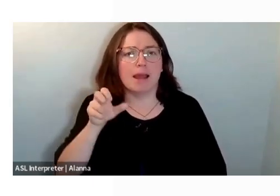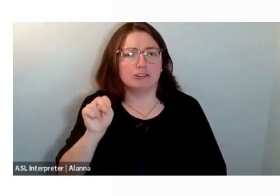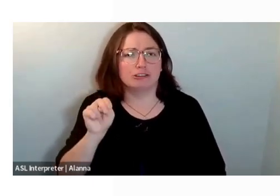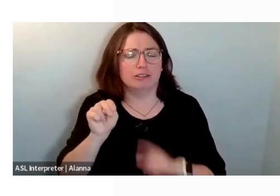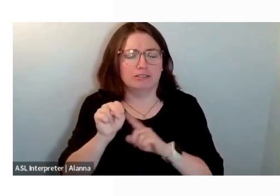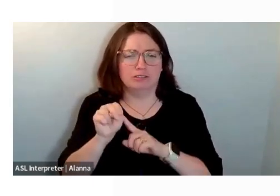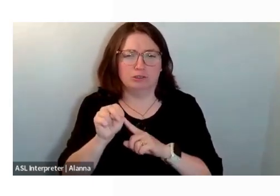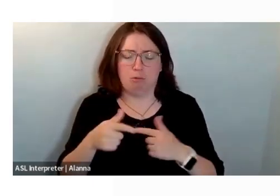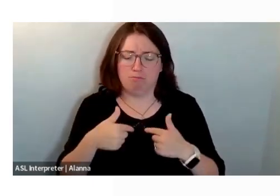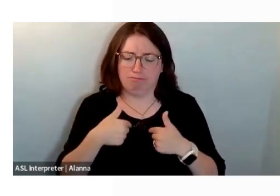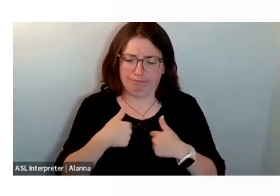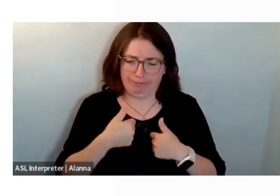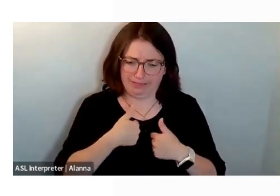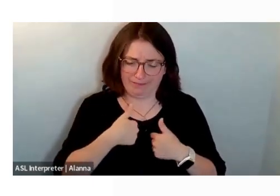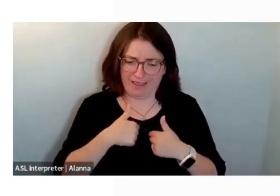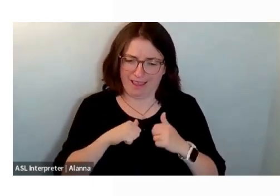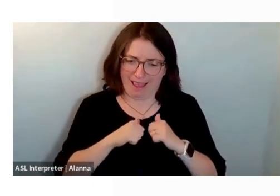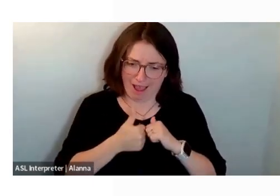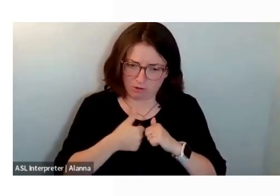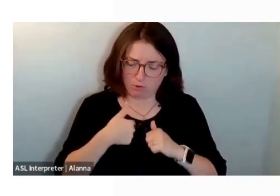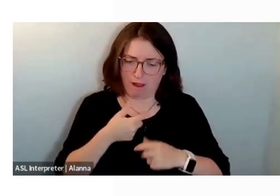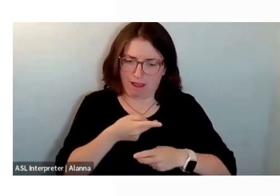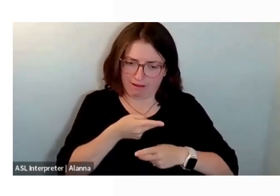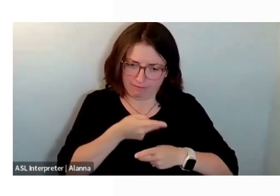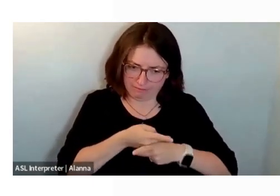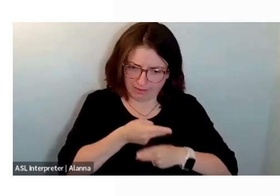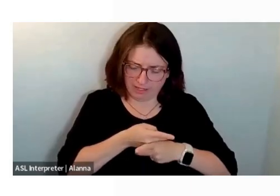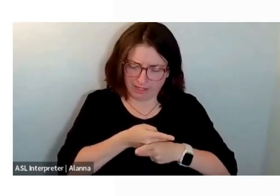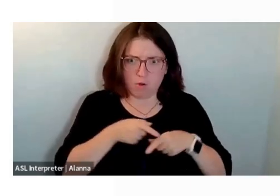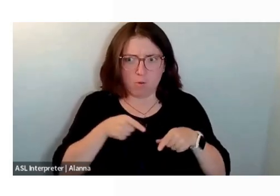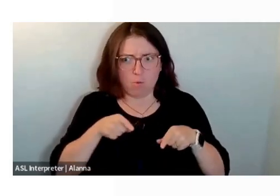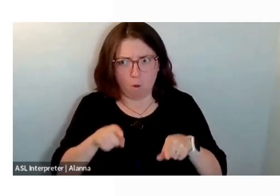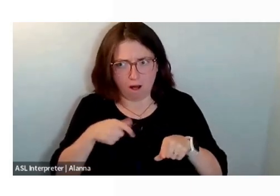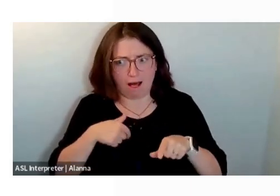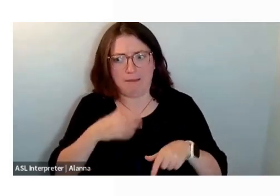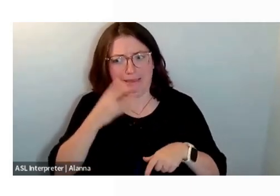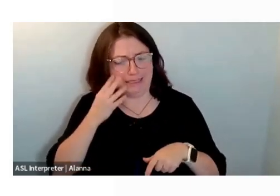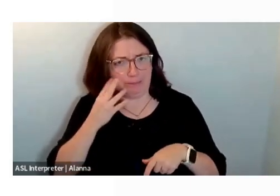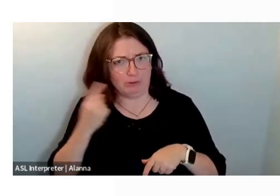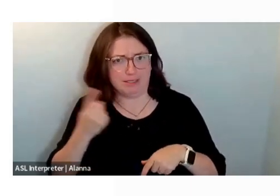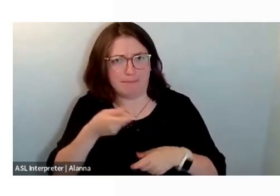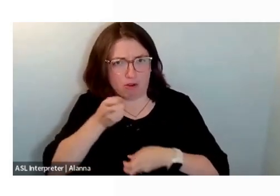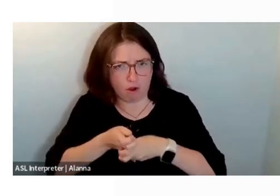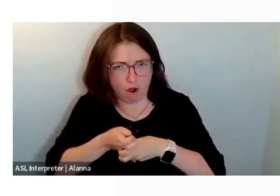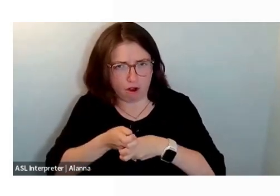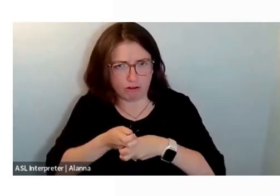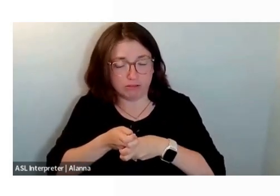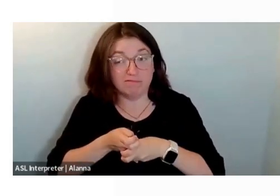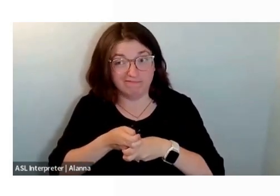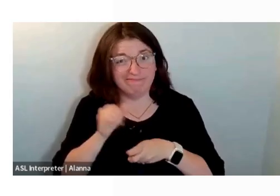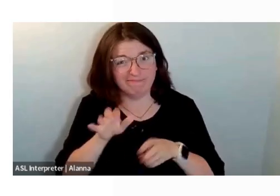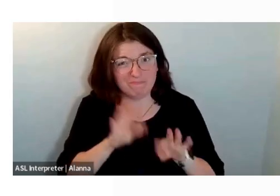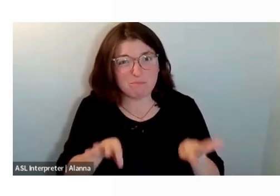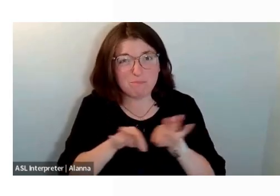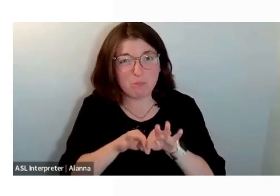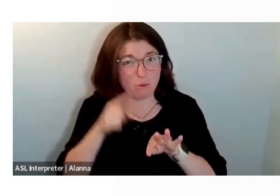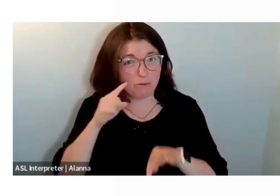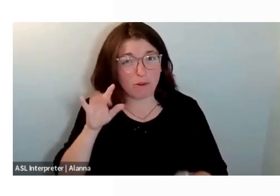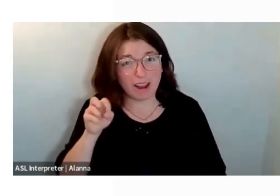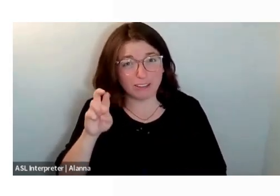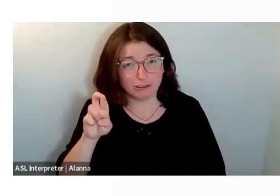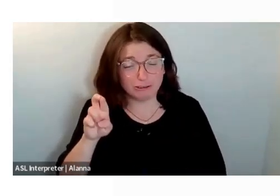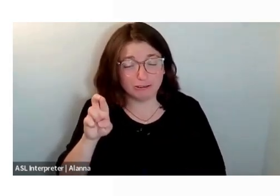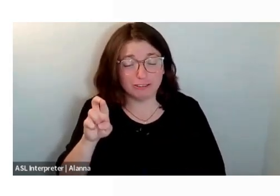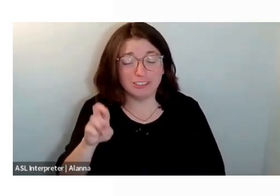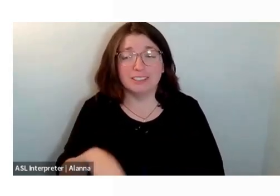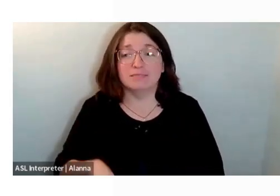as a person while I'm going through something hard? And that matters a lot in cancer. There's good evidence